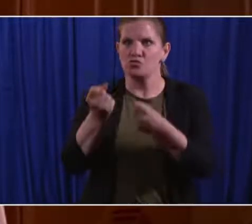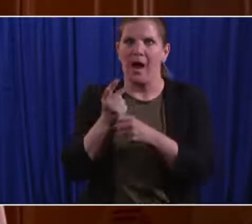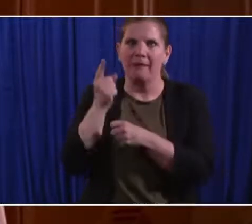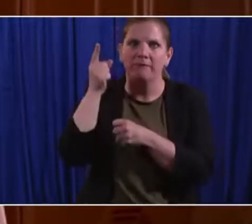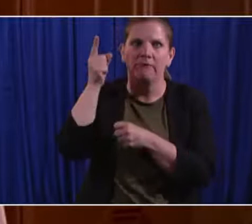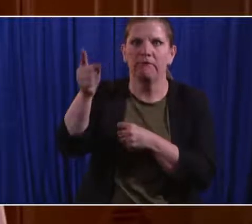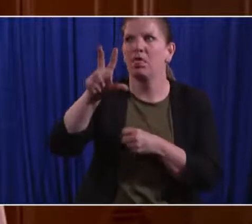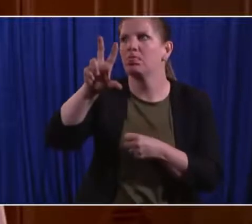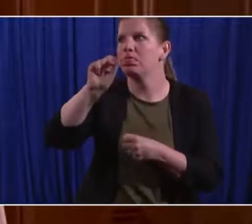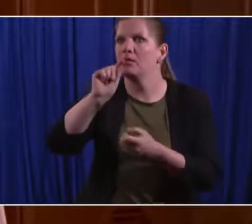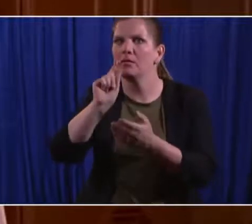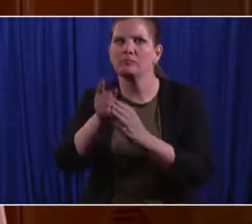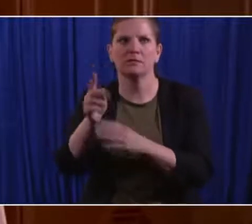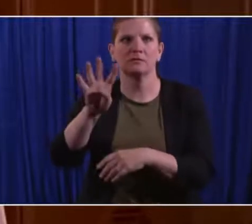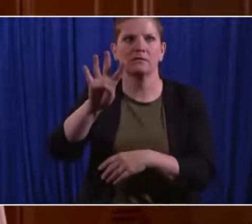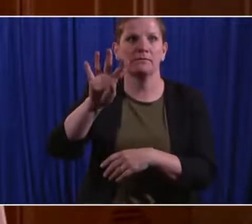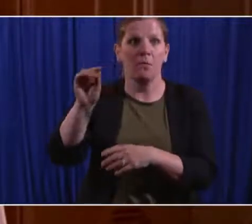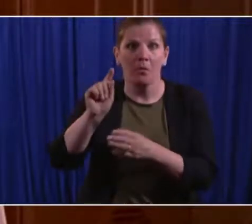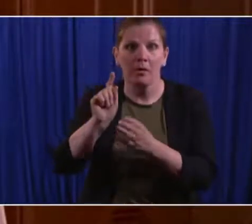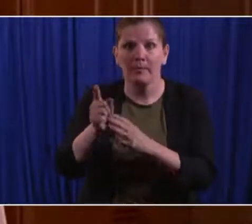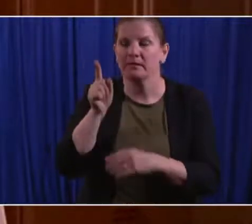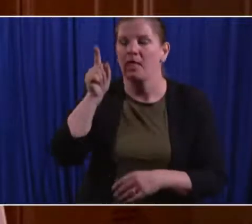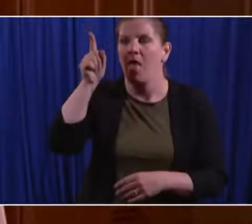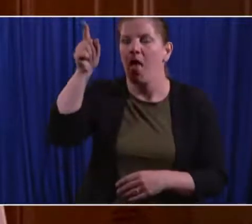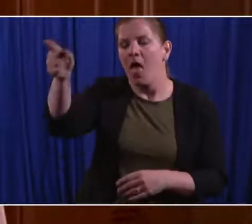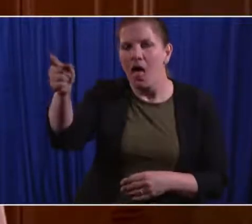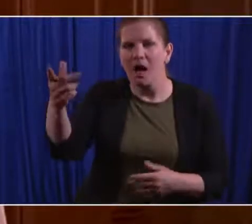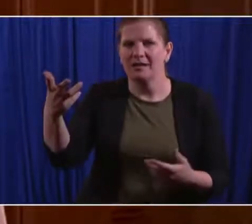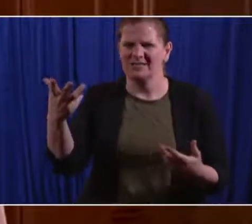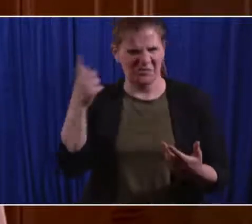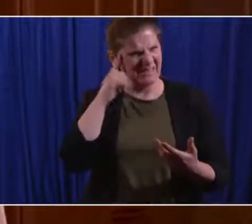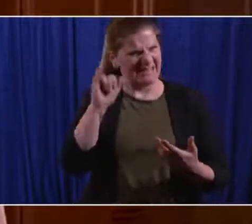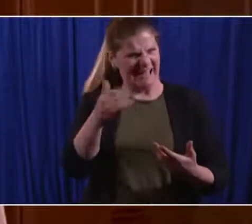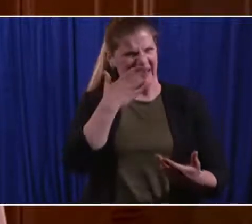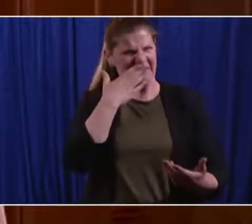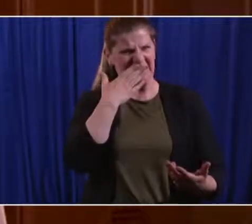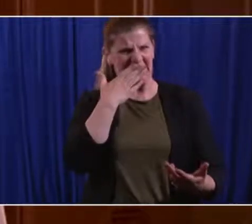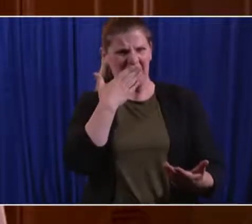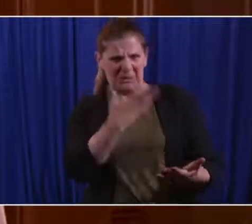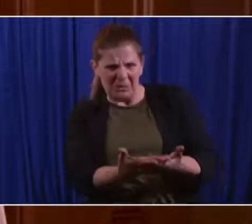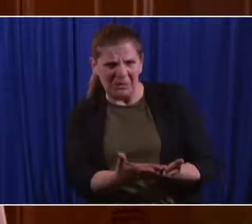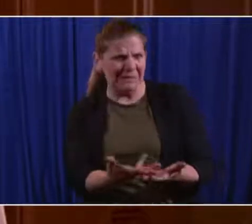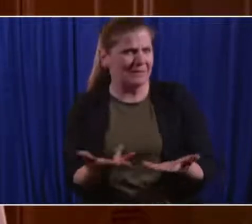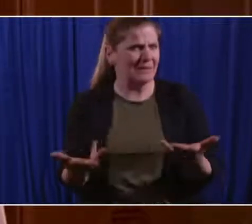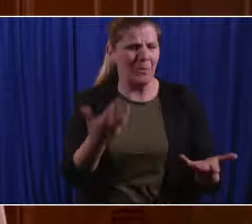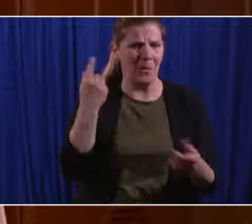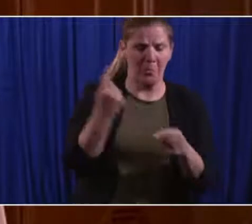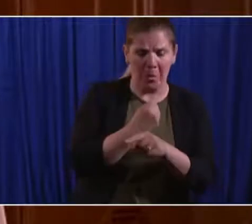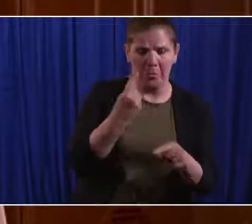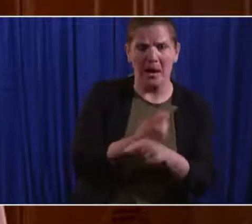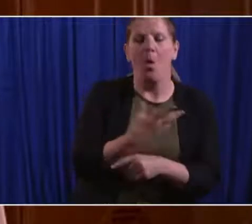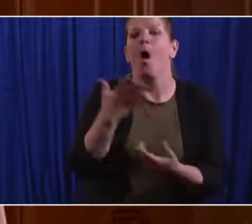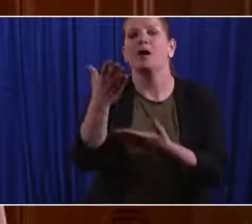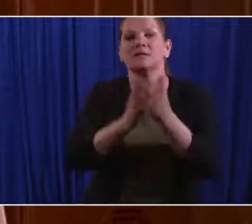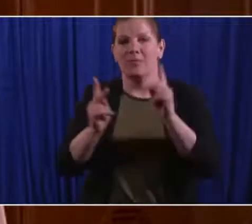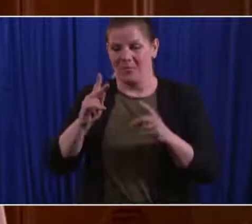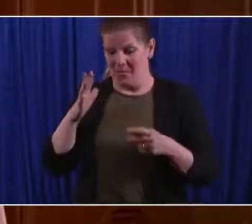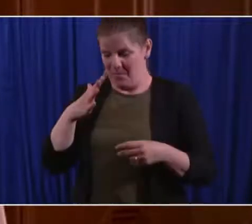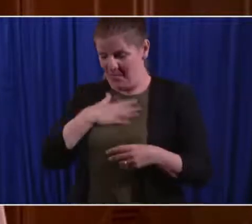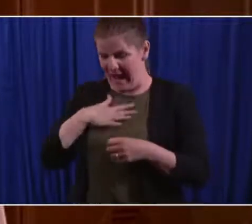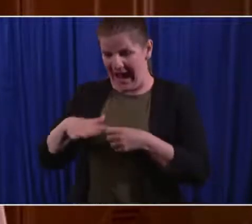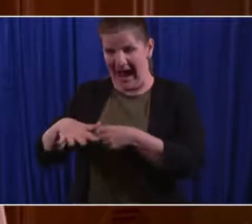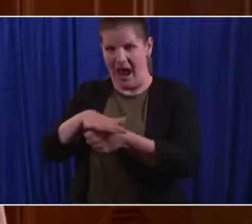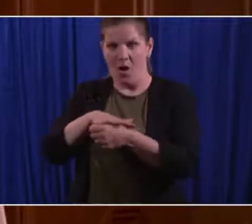mentioned last week, some people are having to find vaccines out of their county because their home county is all booked up. When do you think that will break